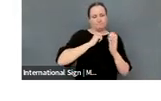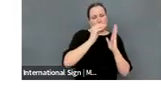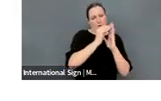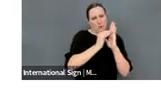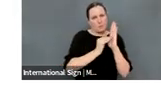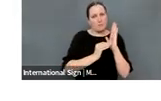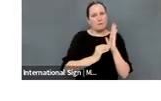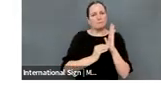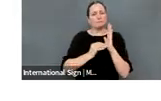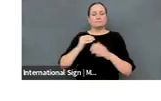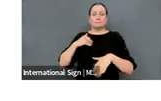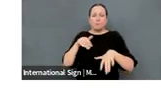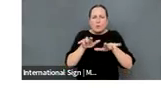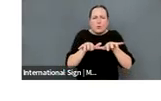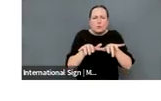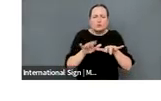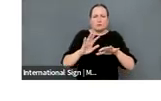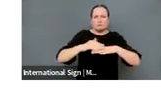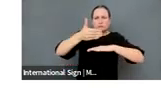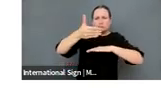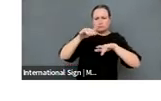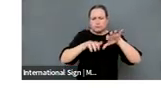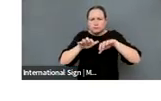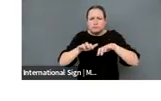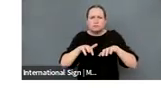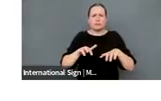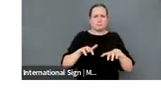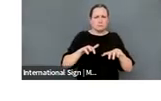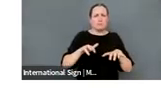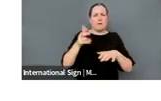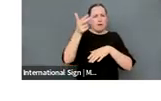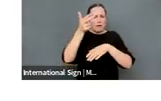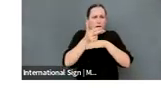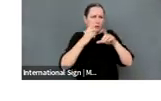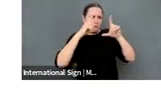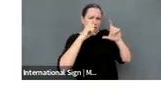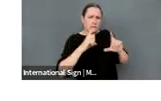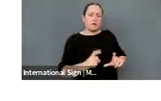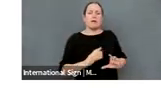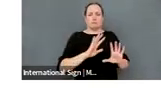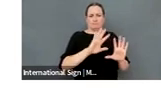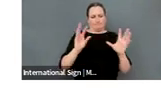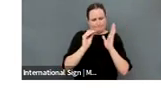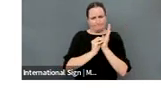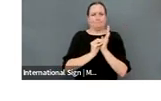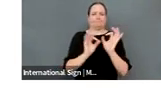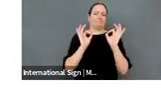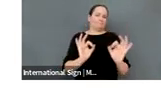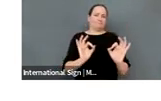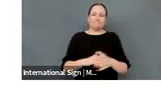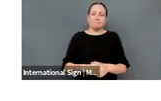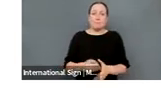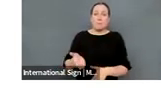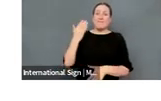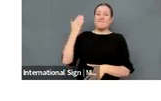hardware and cameras to ensure that the process is supported with the latest equipment compared to what was done in the